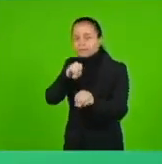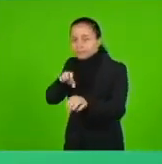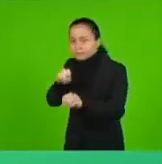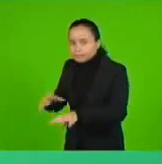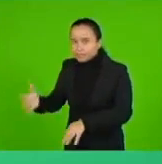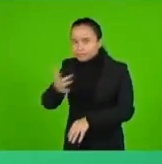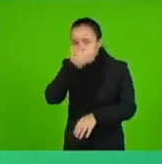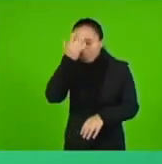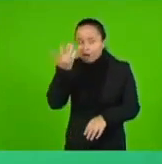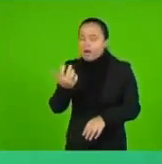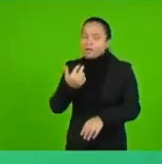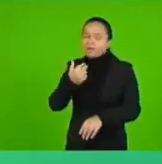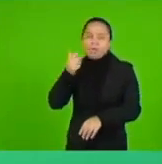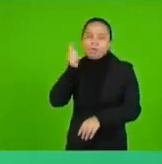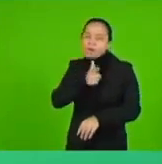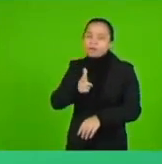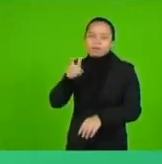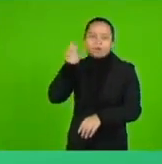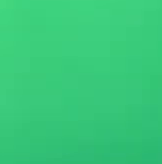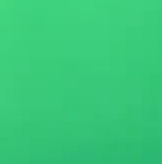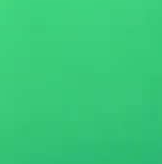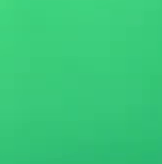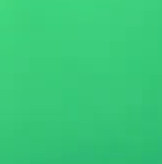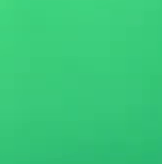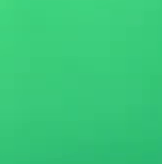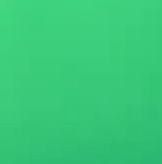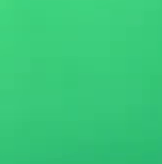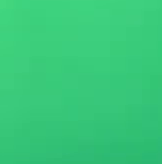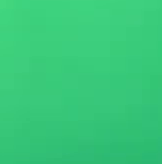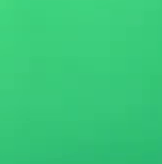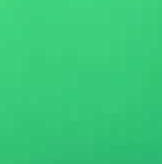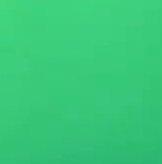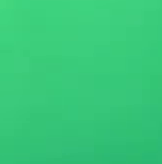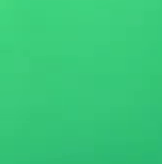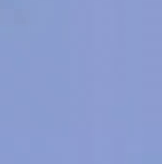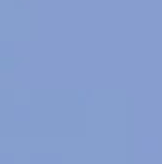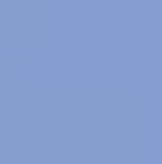helping to bring the teaching to the ones who can't hear.